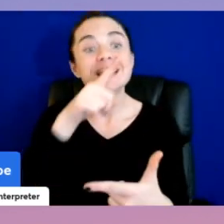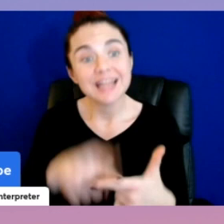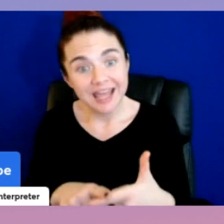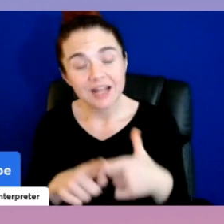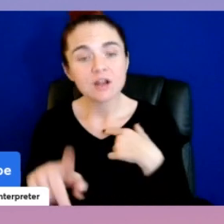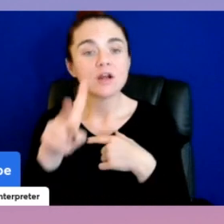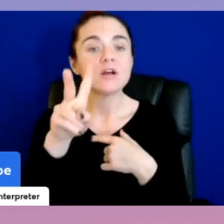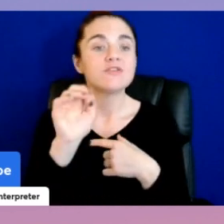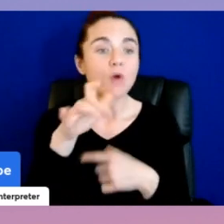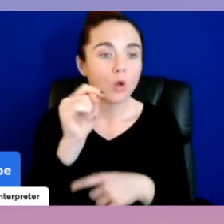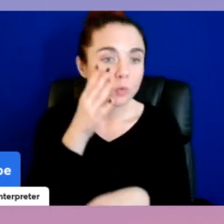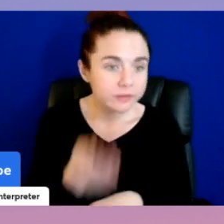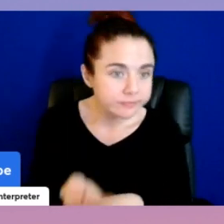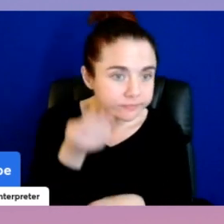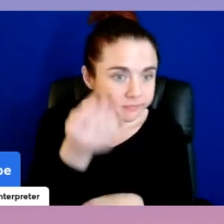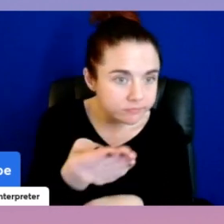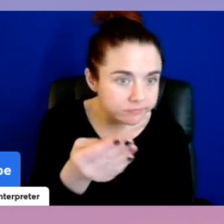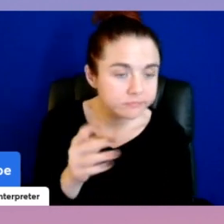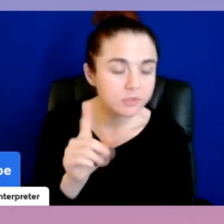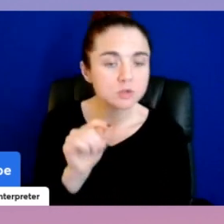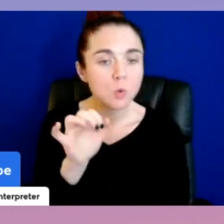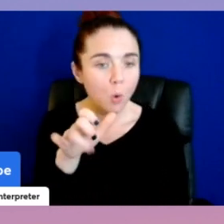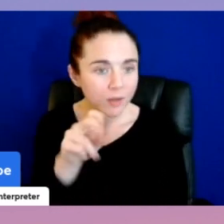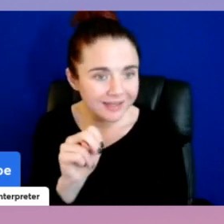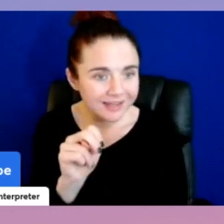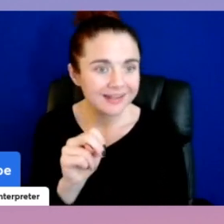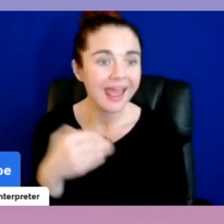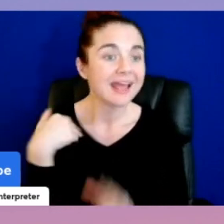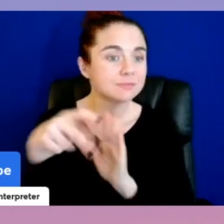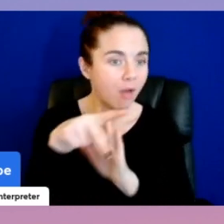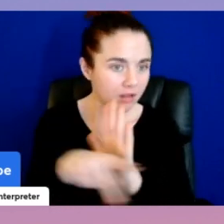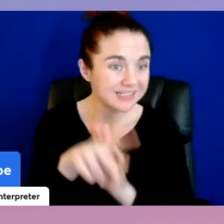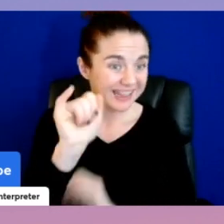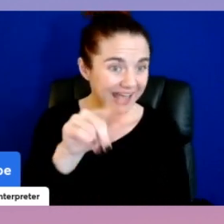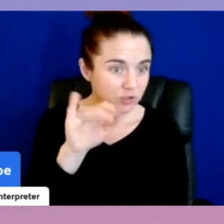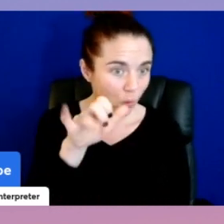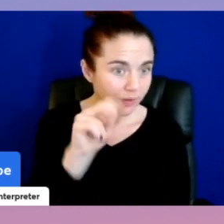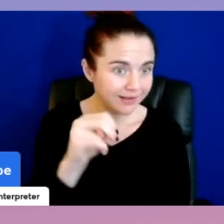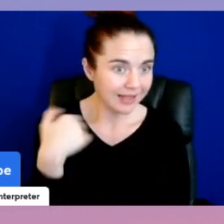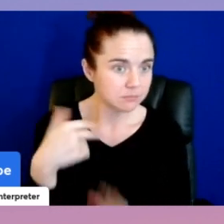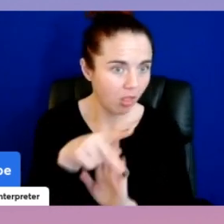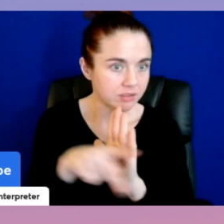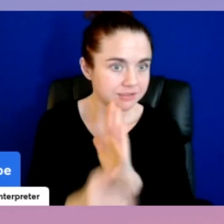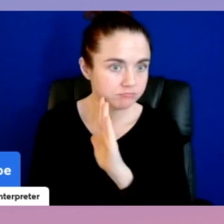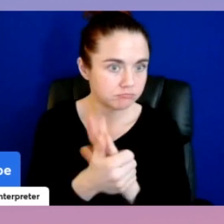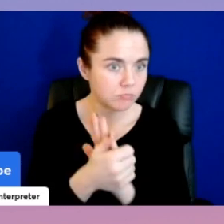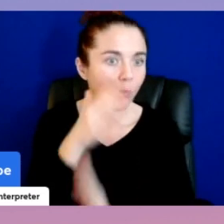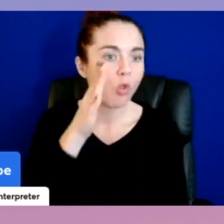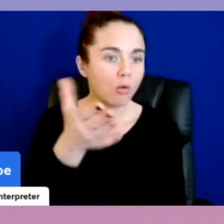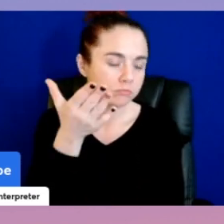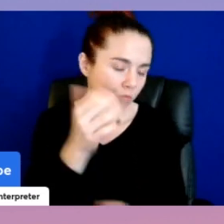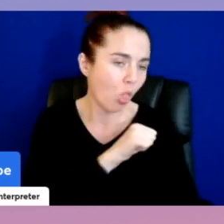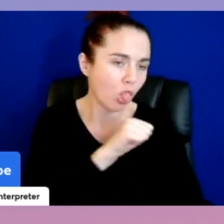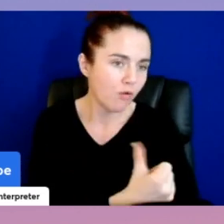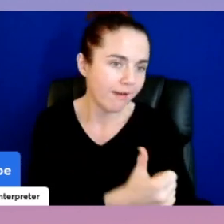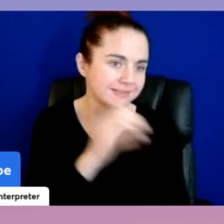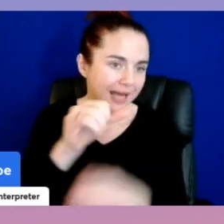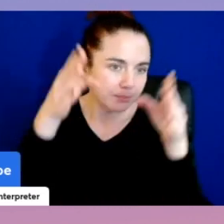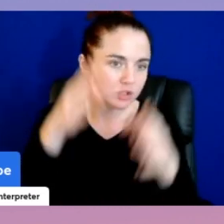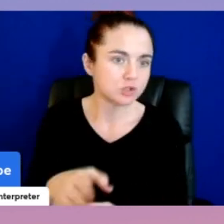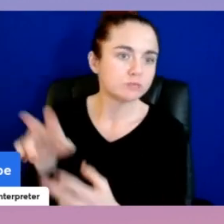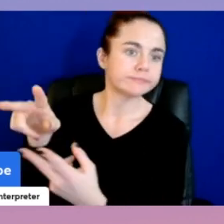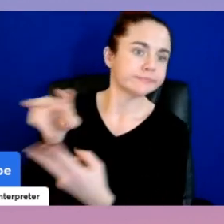back, deliver a token, and a token has a policy attached to it to authorize the application or the Vault agent to